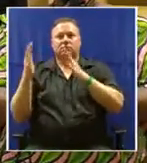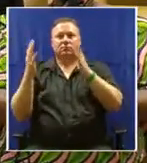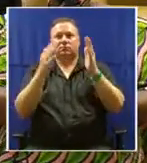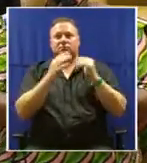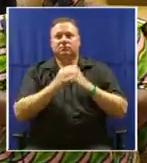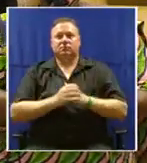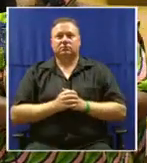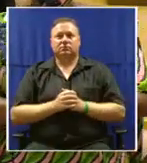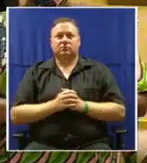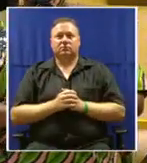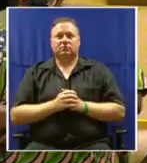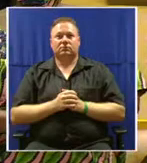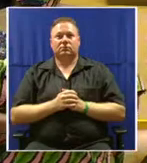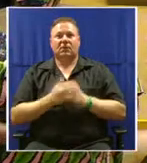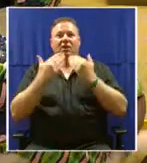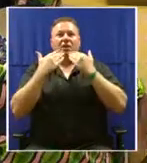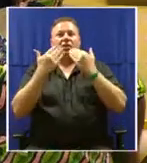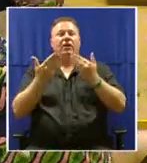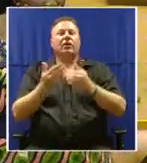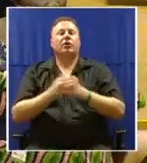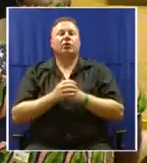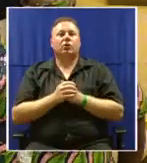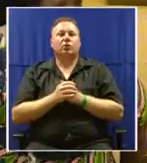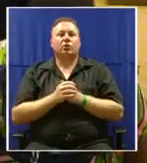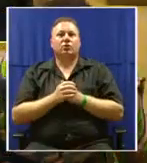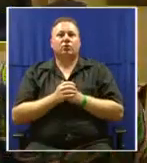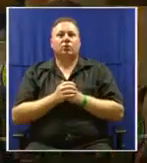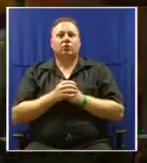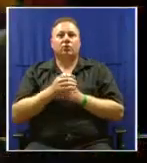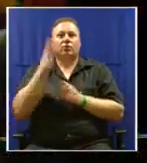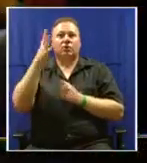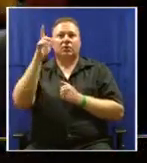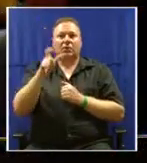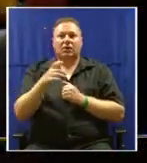Hey, thank you very much.